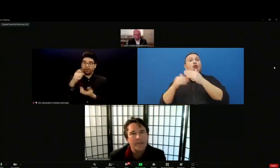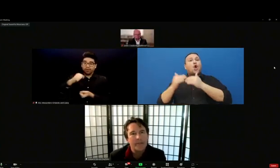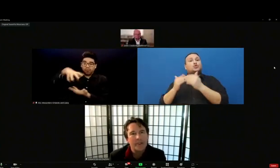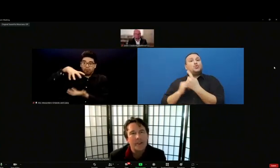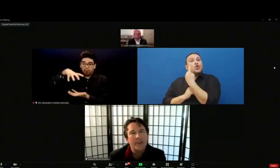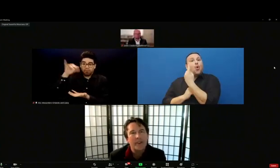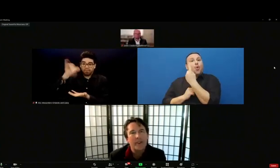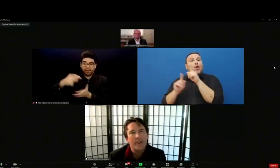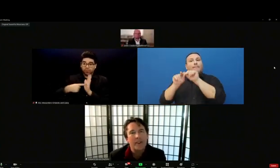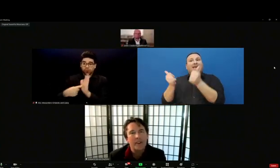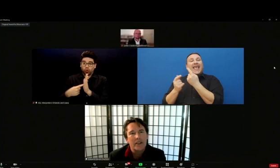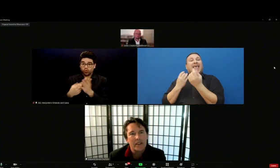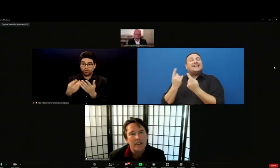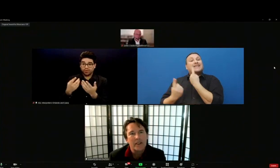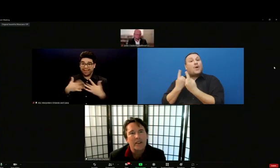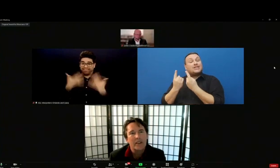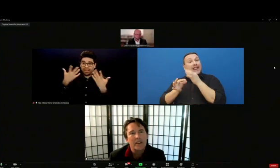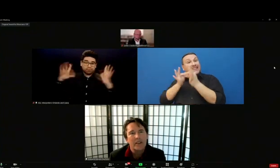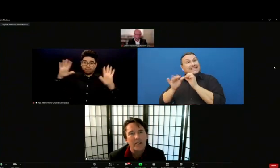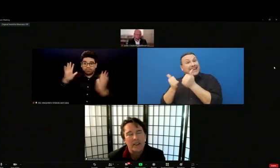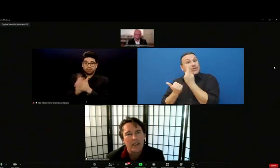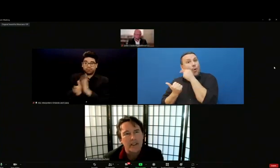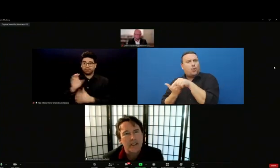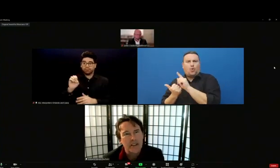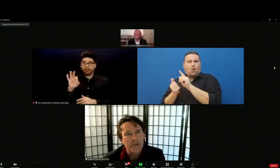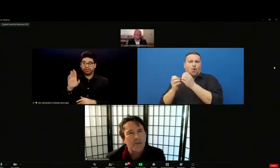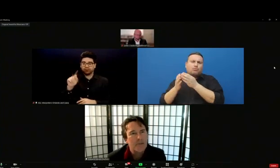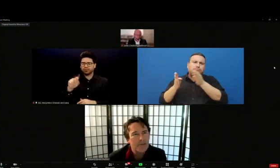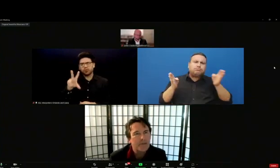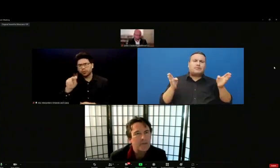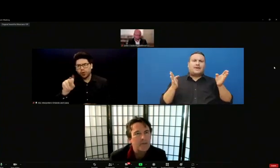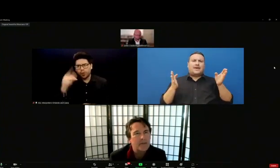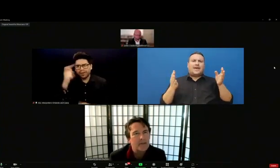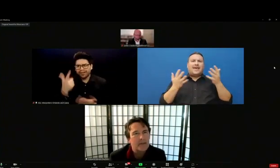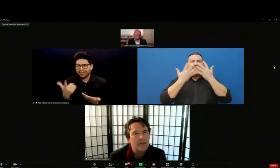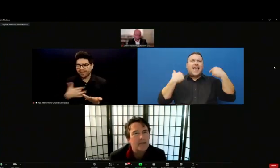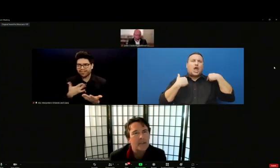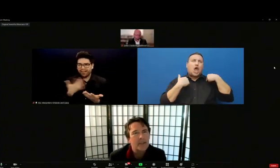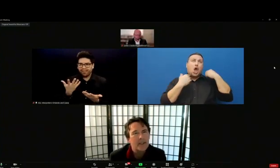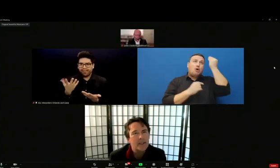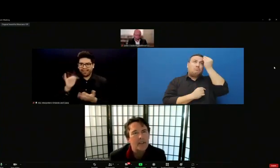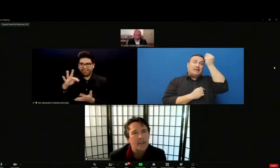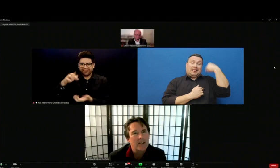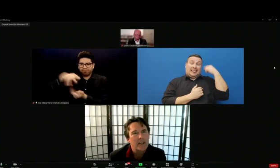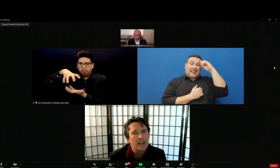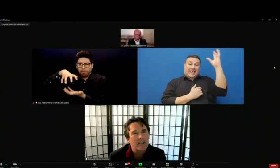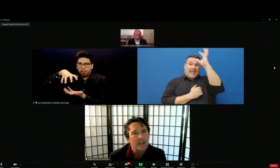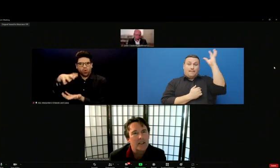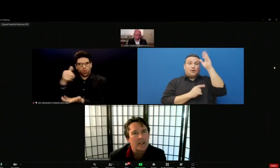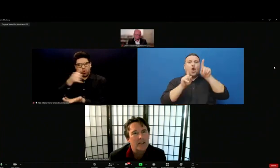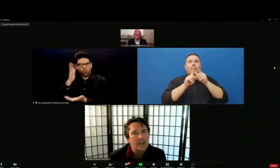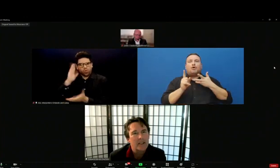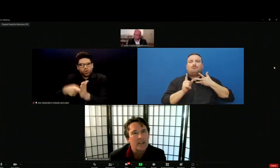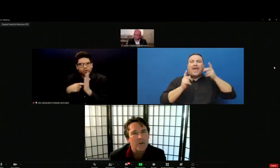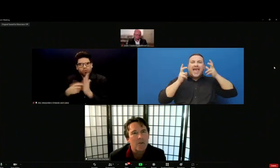event efficient one, because it would, speculating that it would be a lot of cognitive effort for